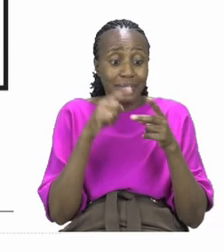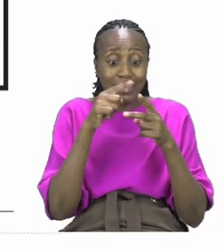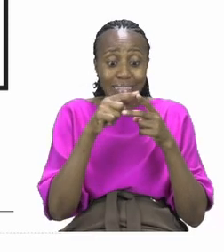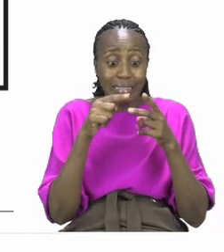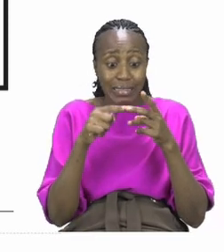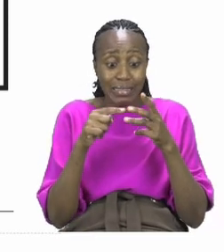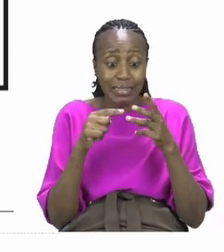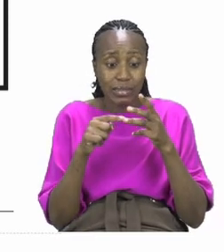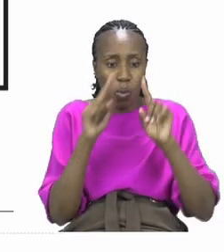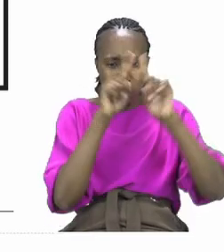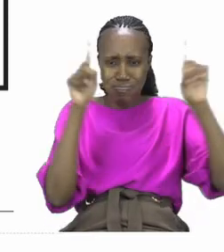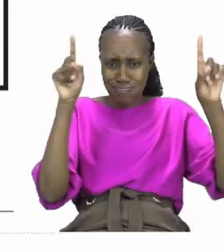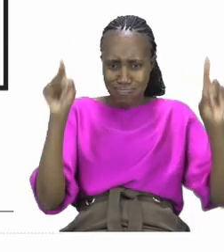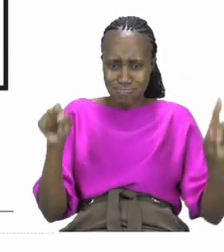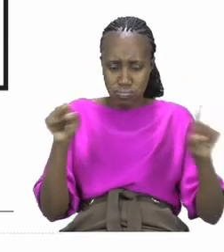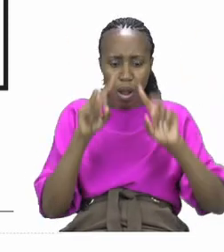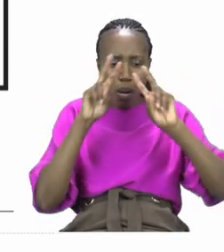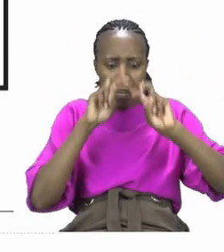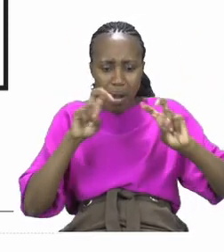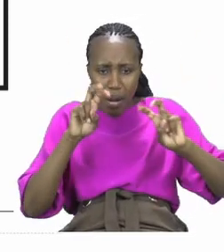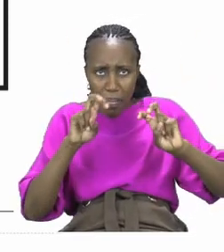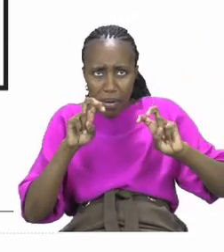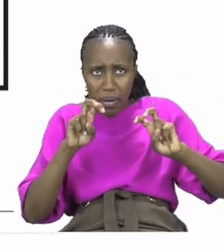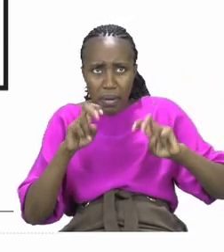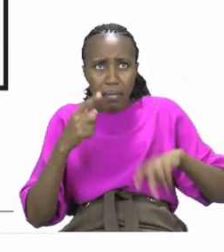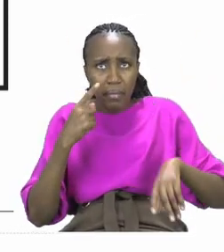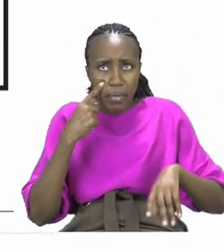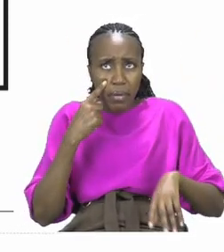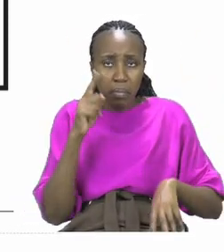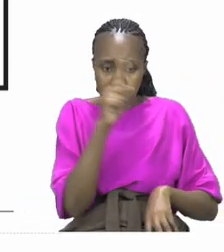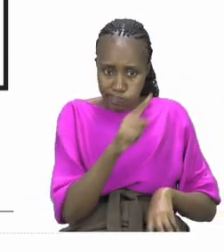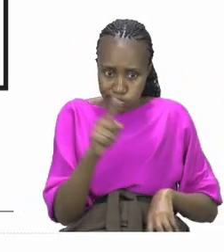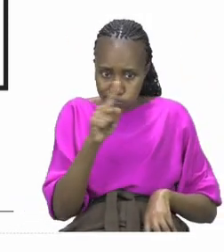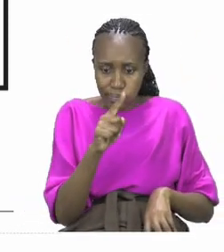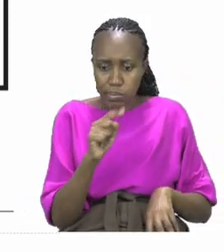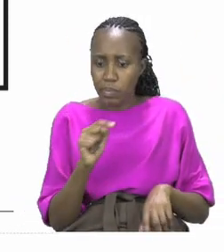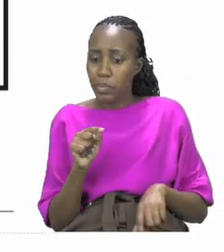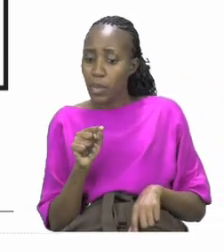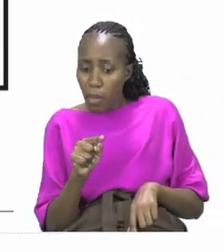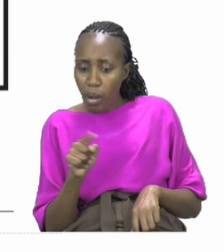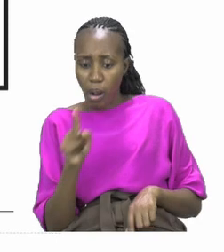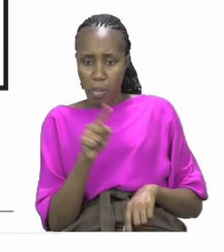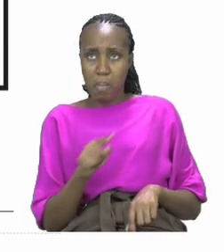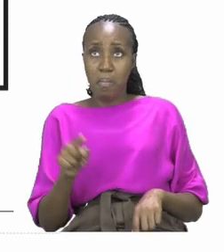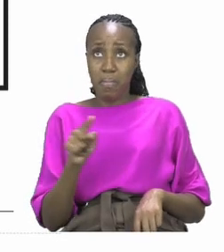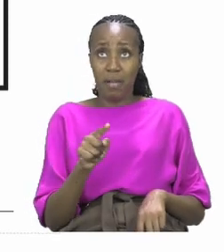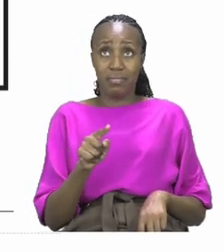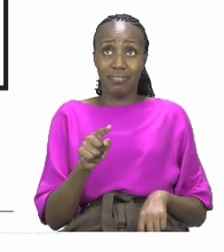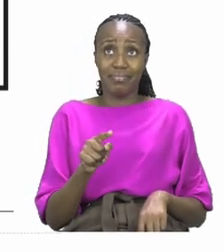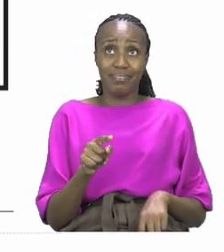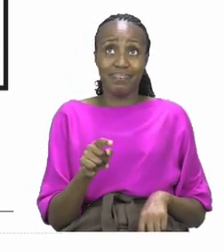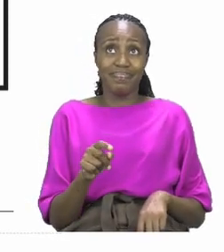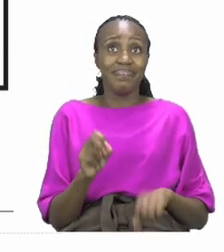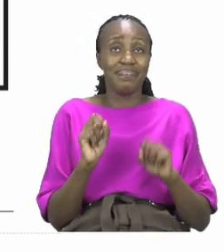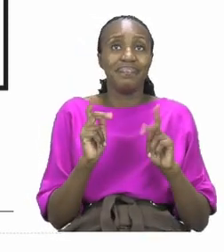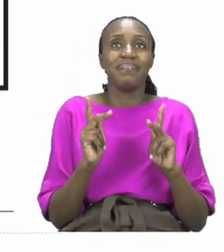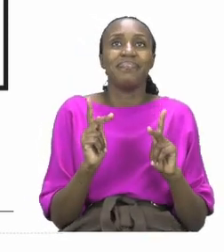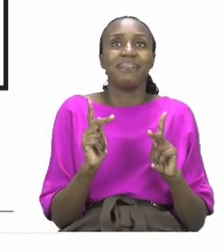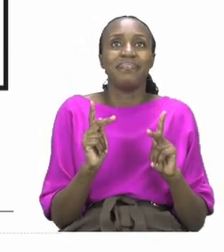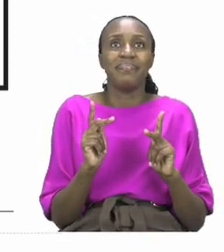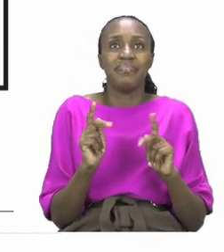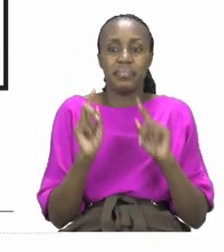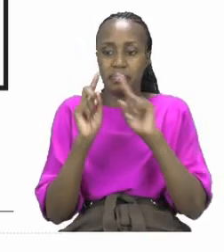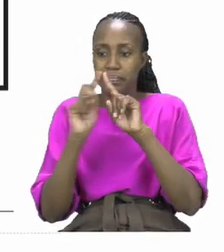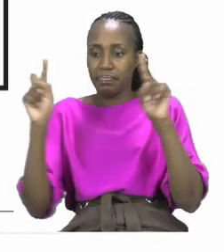come. When you find those words, please circle them. And then